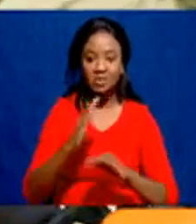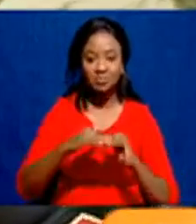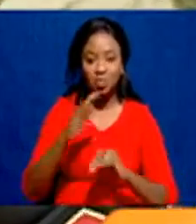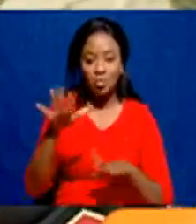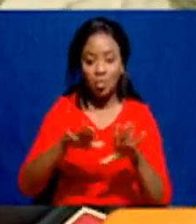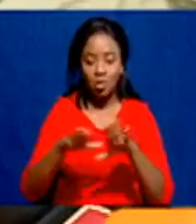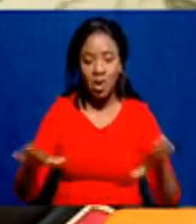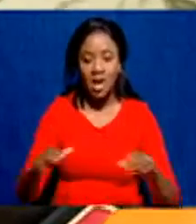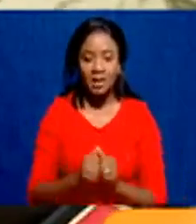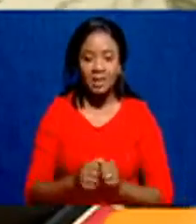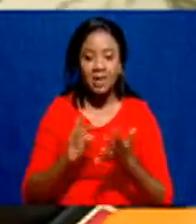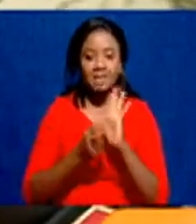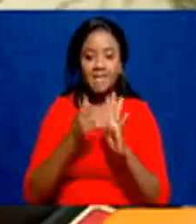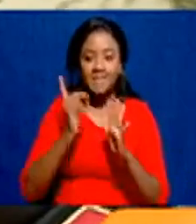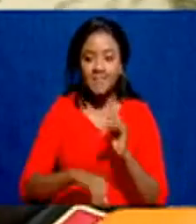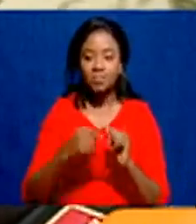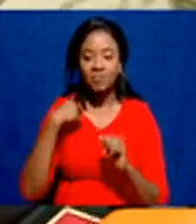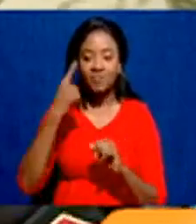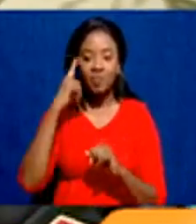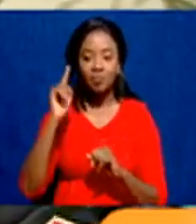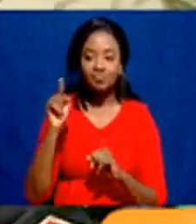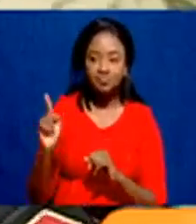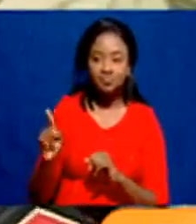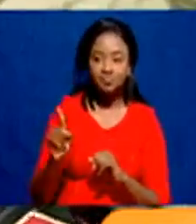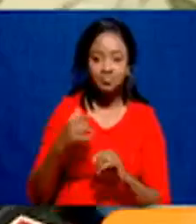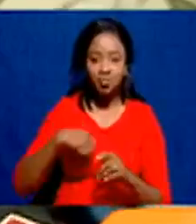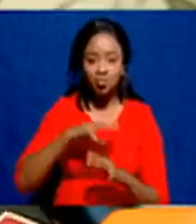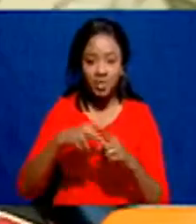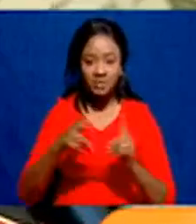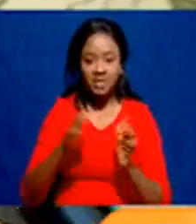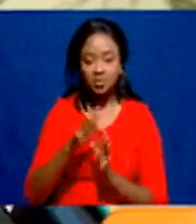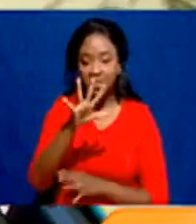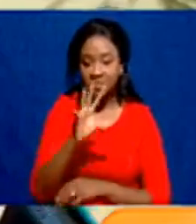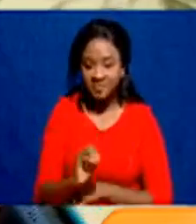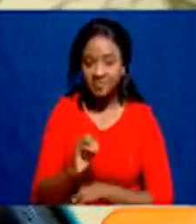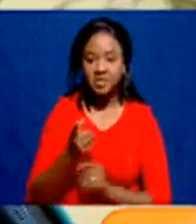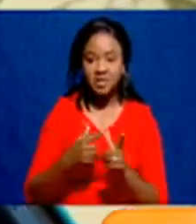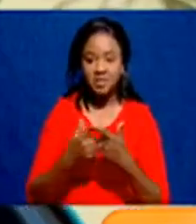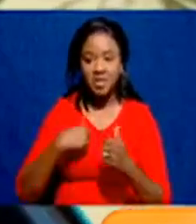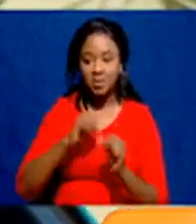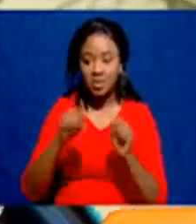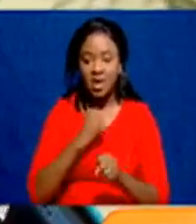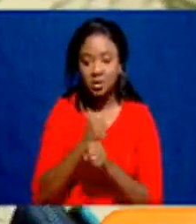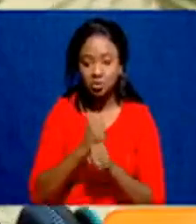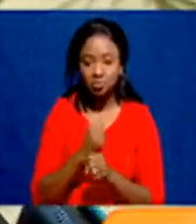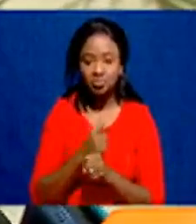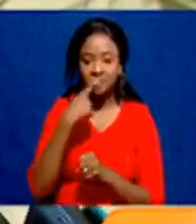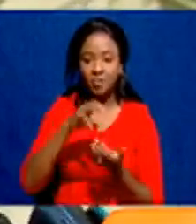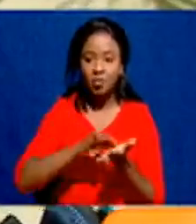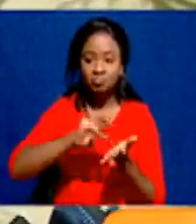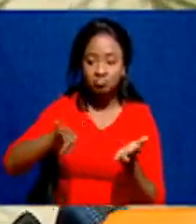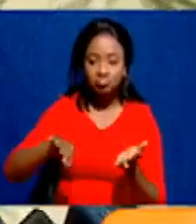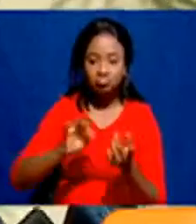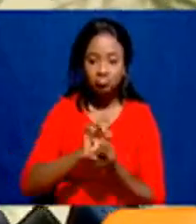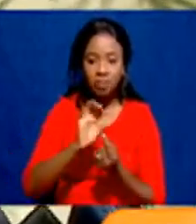of land. So for the small modular reactor to start with, 50 would be able to do in terms of the exclusionary zone for